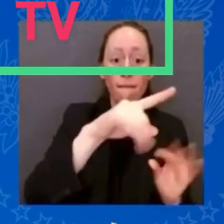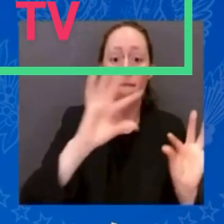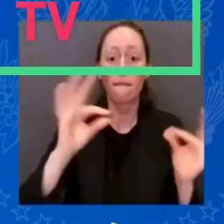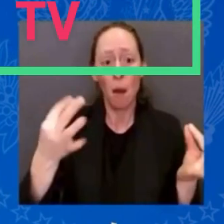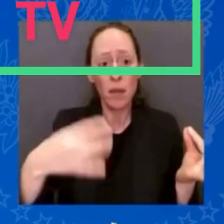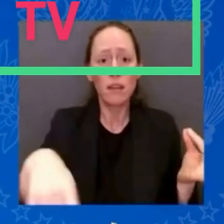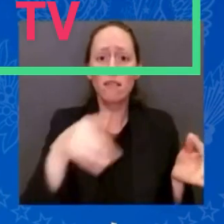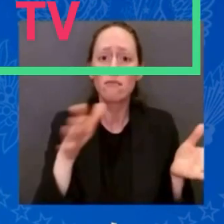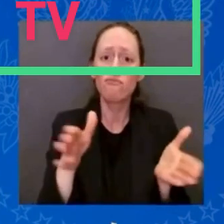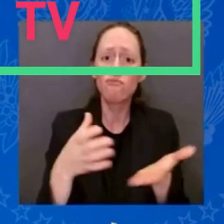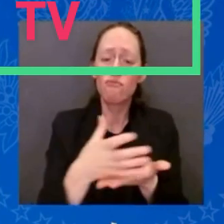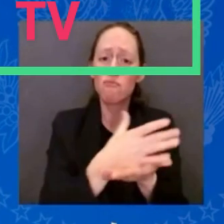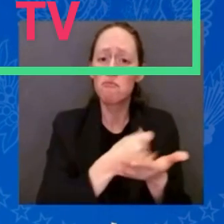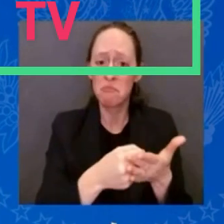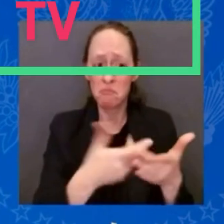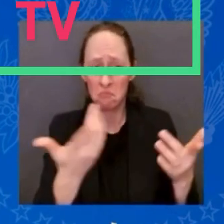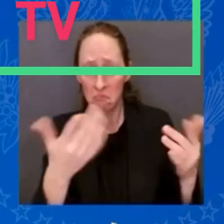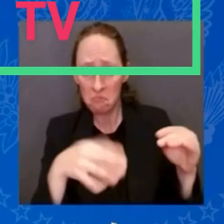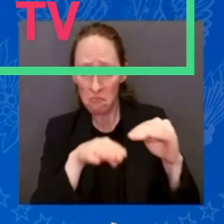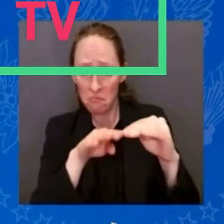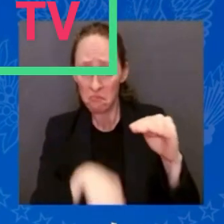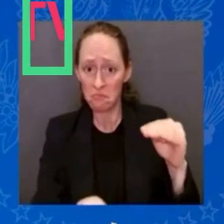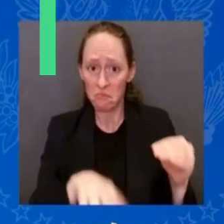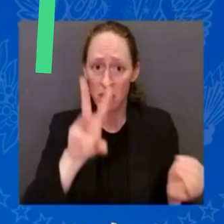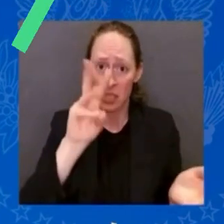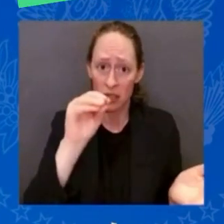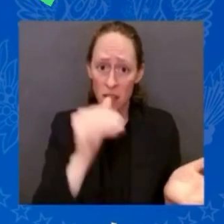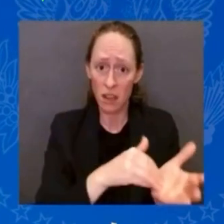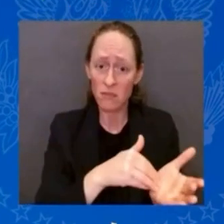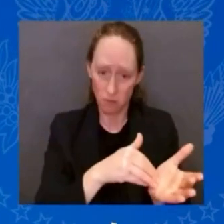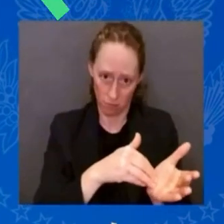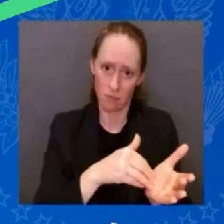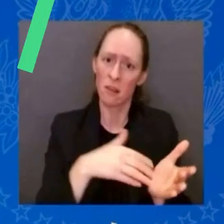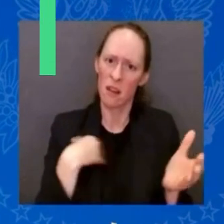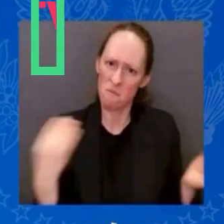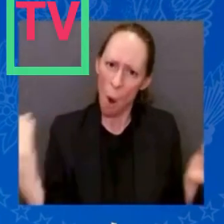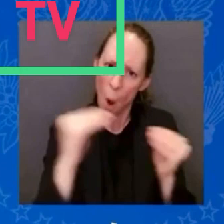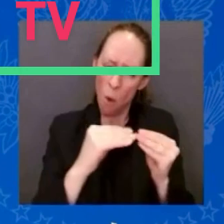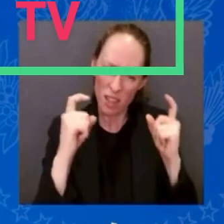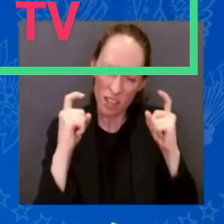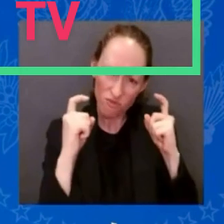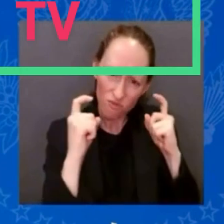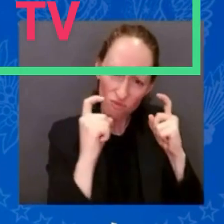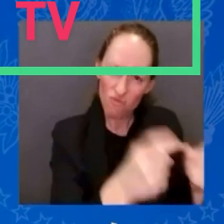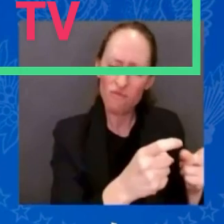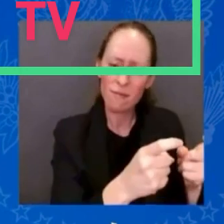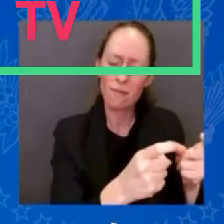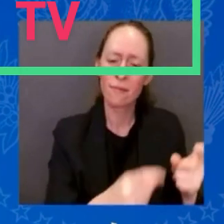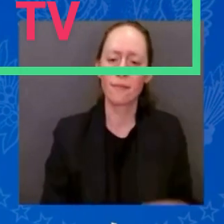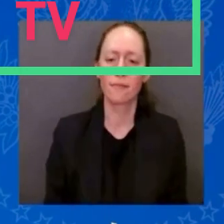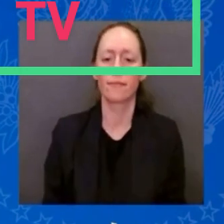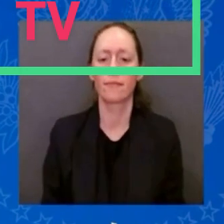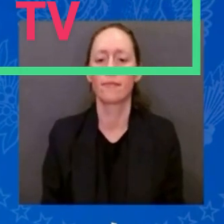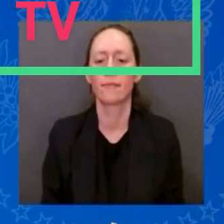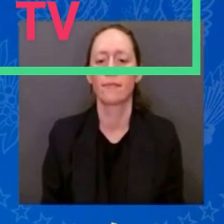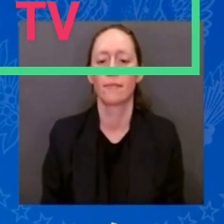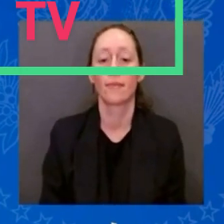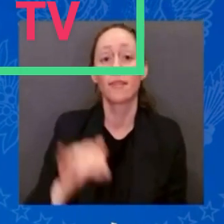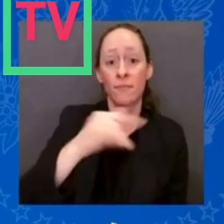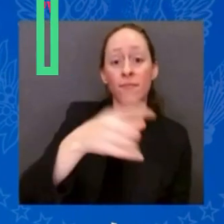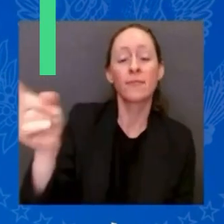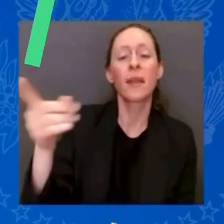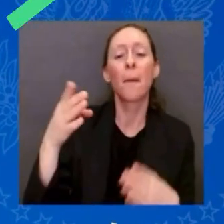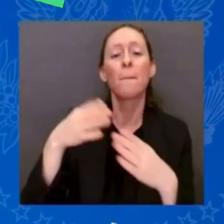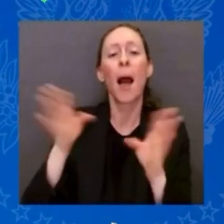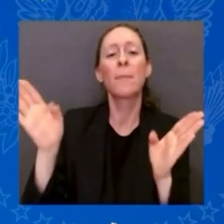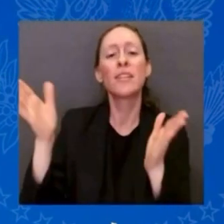we fixed the so-called, with the help of the department, public service loan forgiveness program. So the borrowers